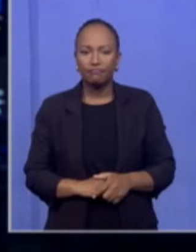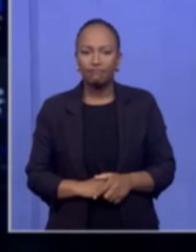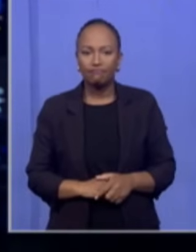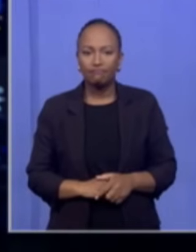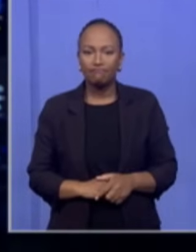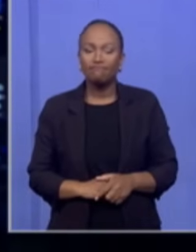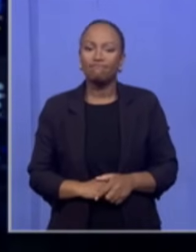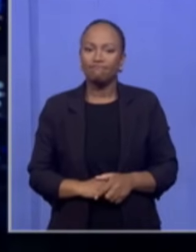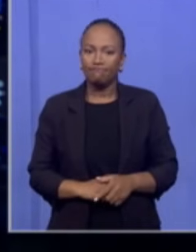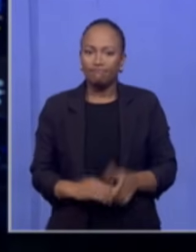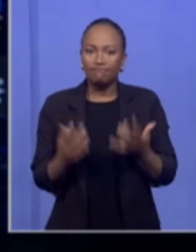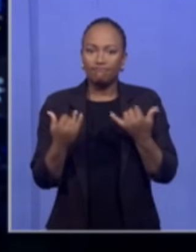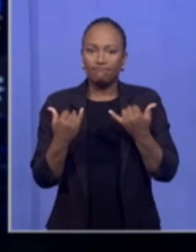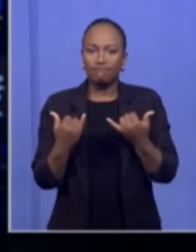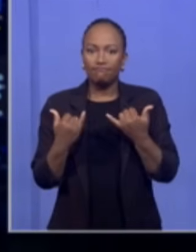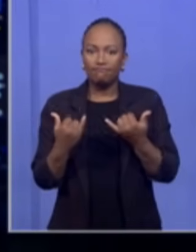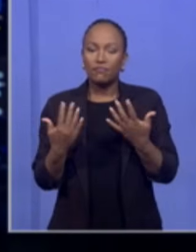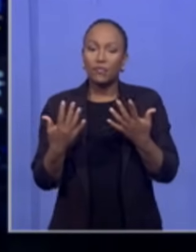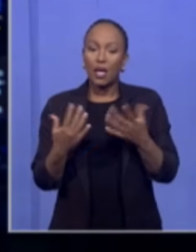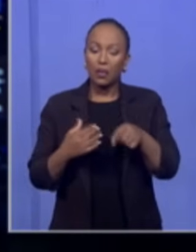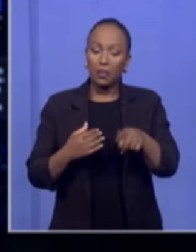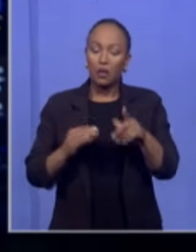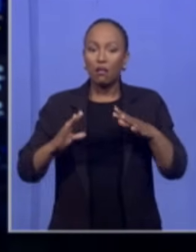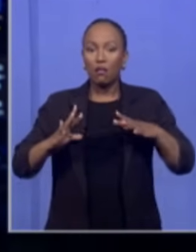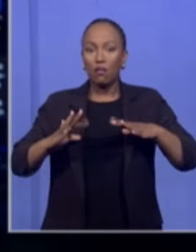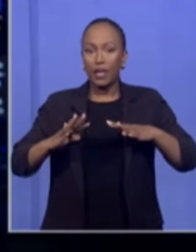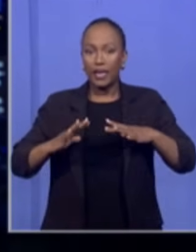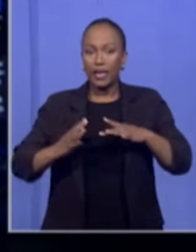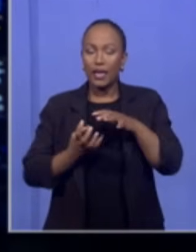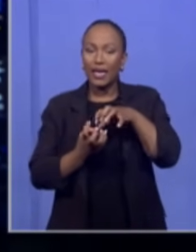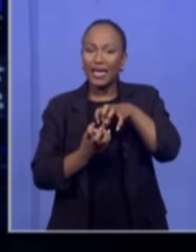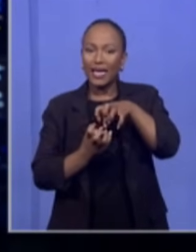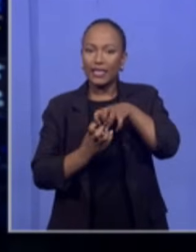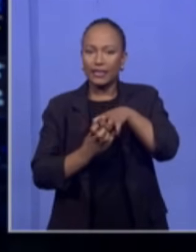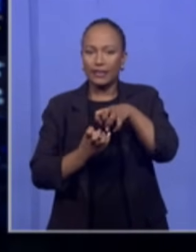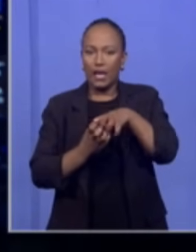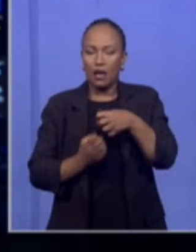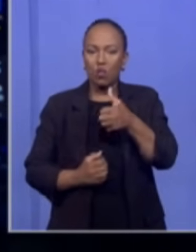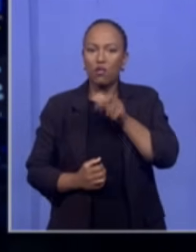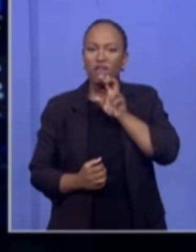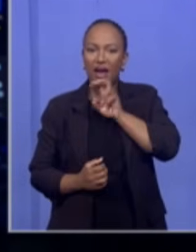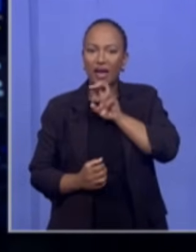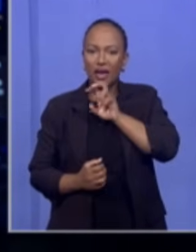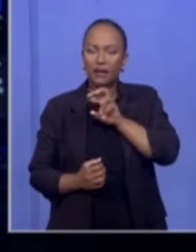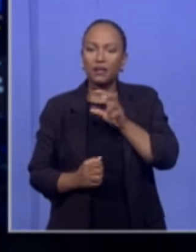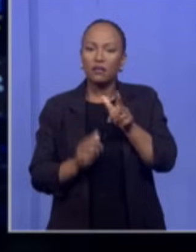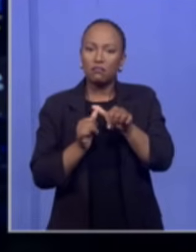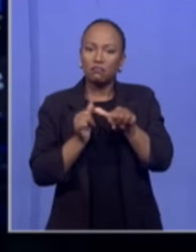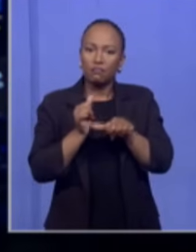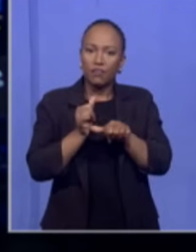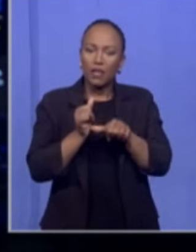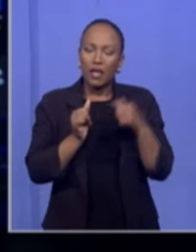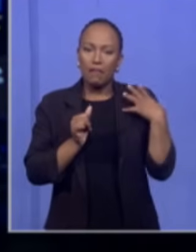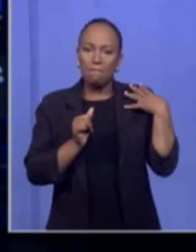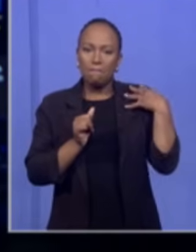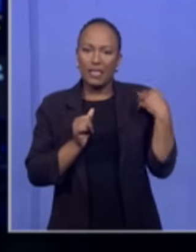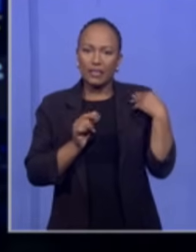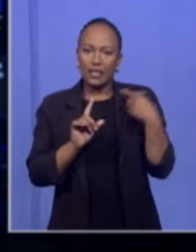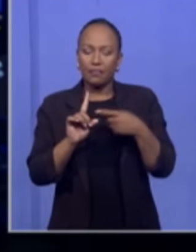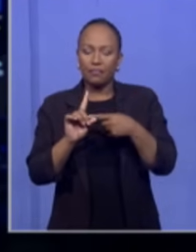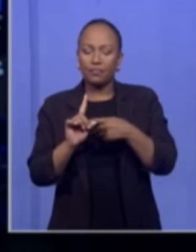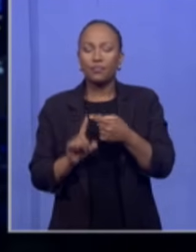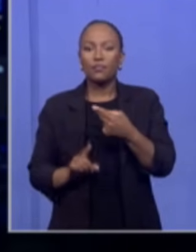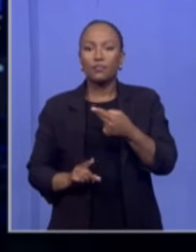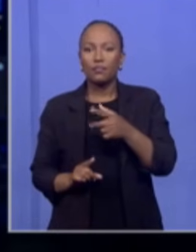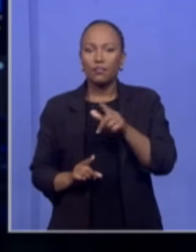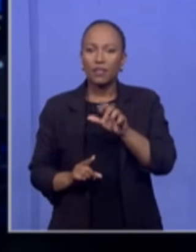Jaaka go ipaakanyetswa malatsi a boikhutso a Paseka, motlatsa tona wa lefapha la dipalangwa Mkhululeko Hlengwa o boloditse